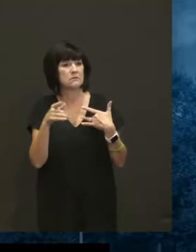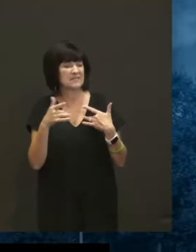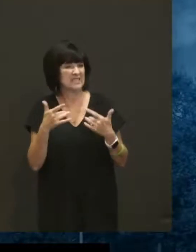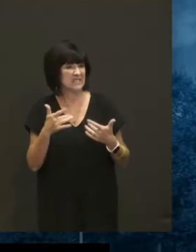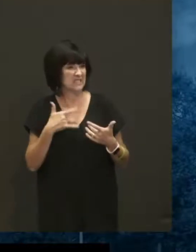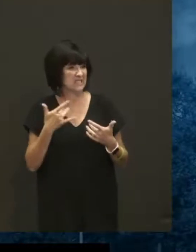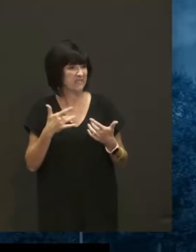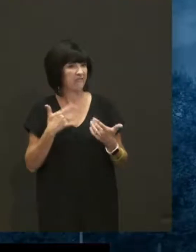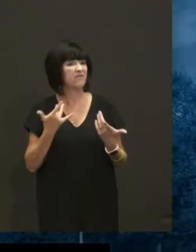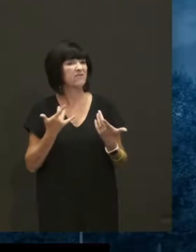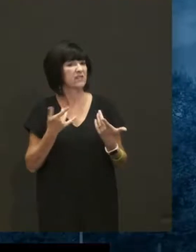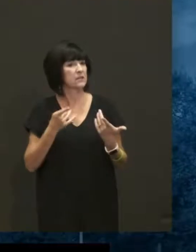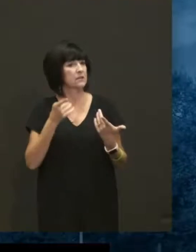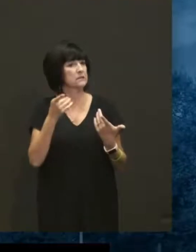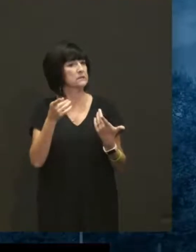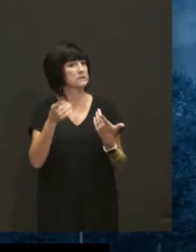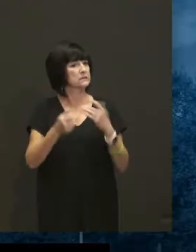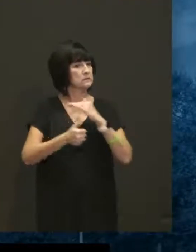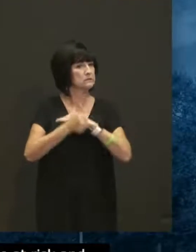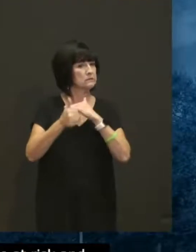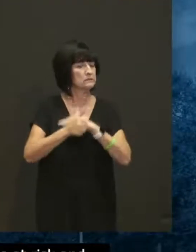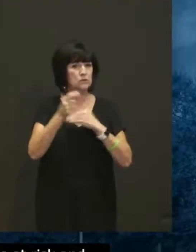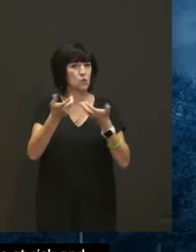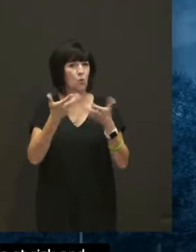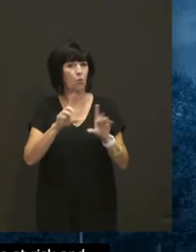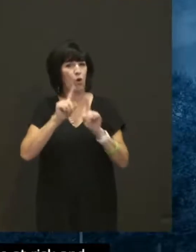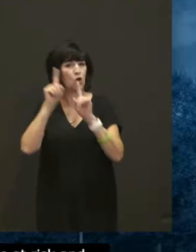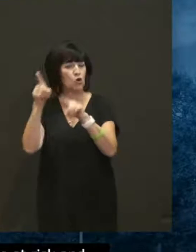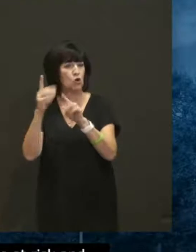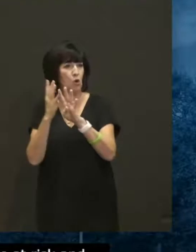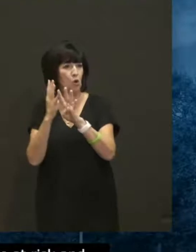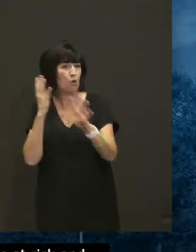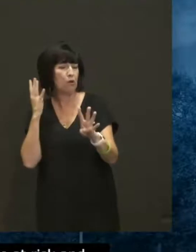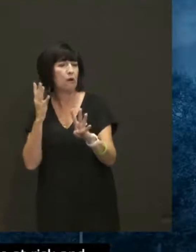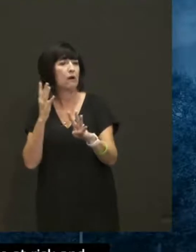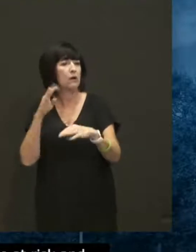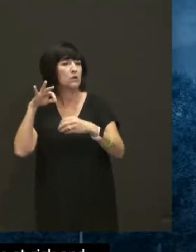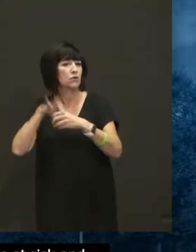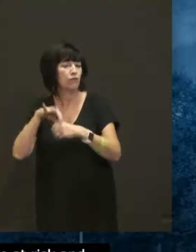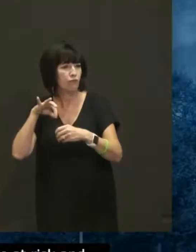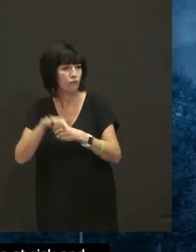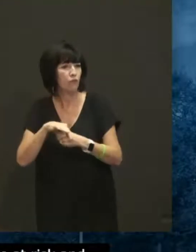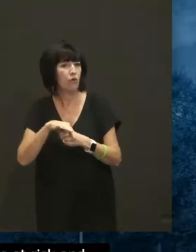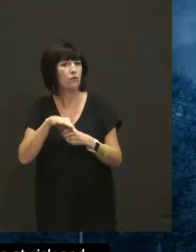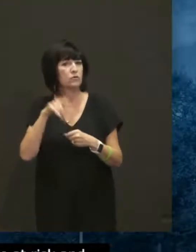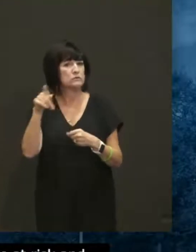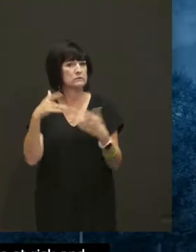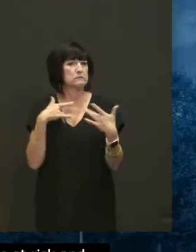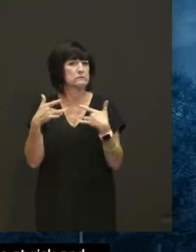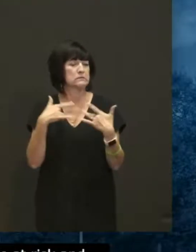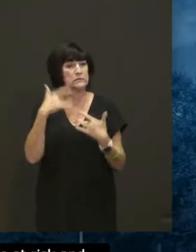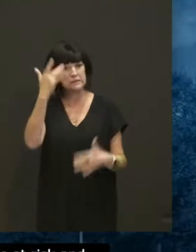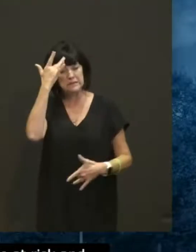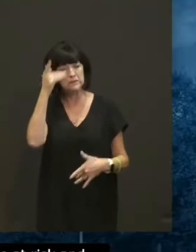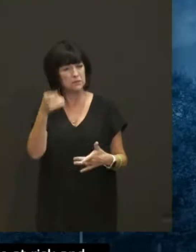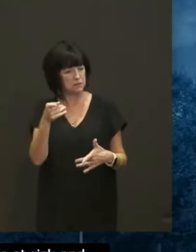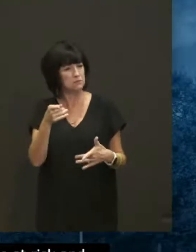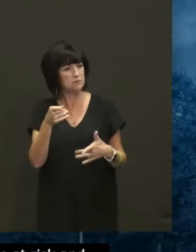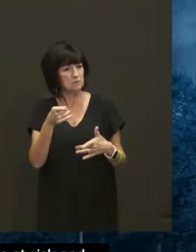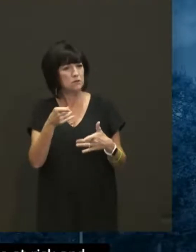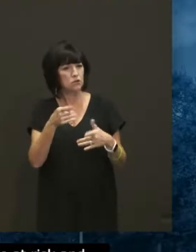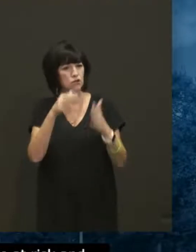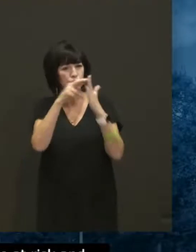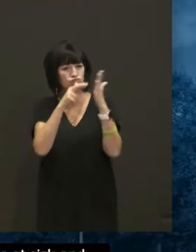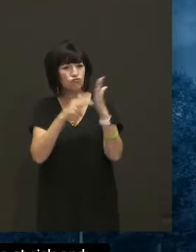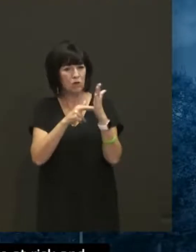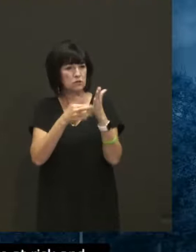get a vote by mail so that they don't have to take that risk in going out to a polling place on Election Day. Do you mind if I ask one And more?